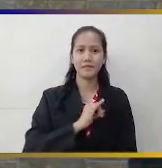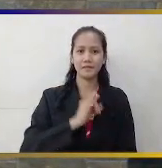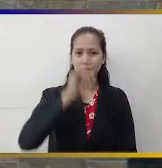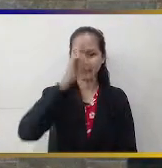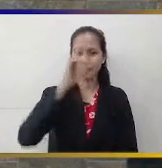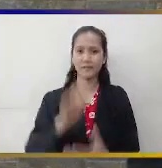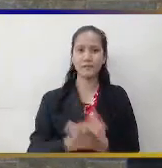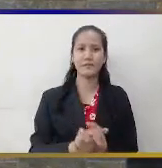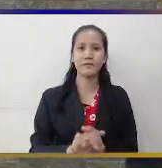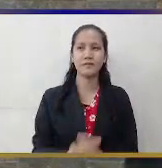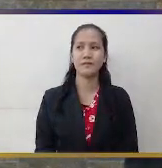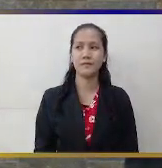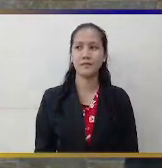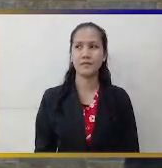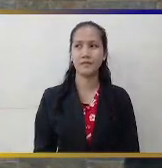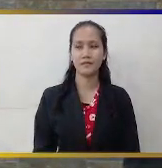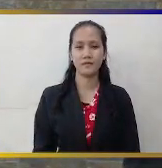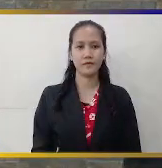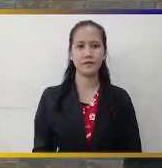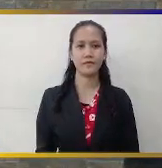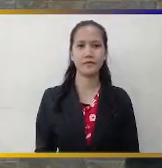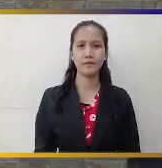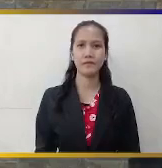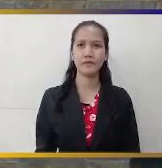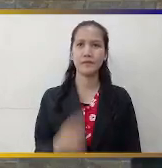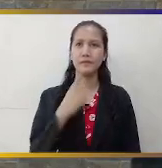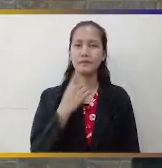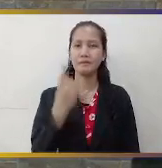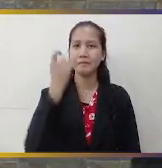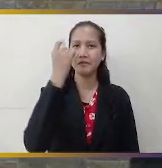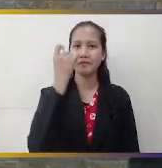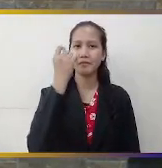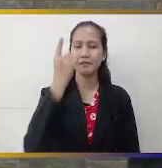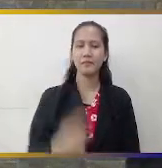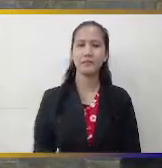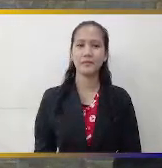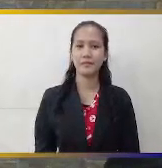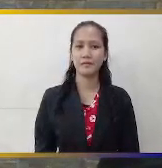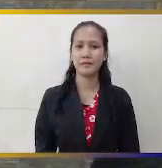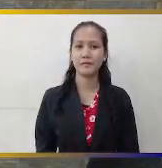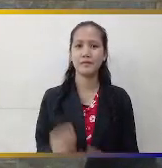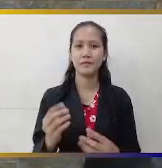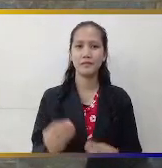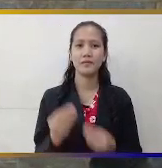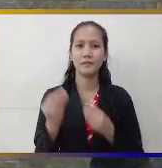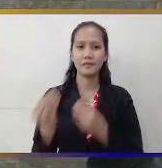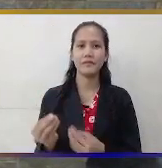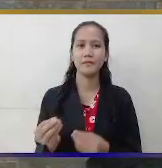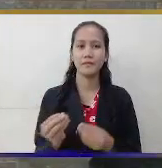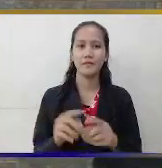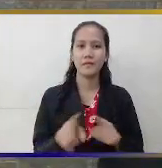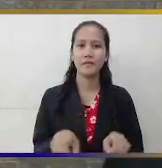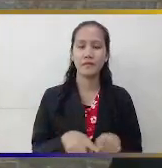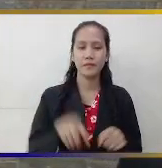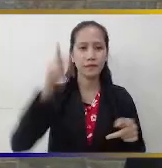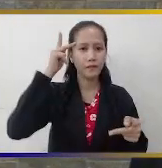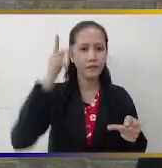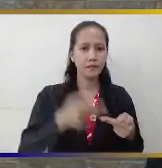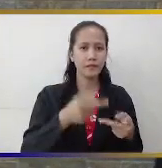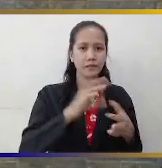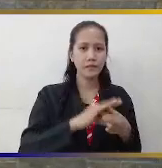that. You say, I only got so much. I understand. Give is your purpose in your heart. Give